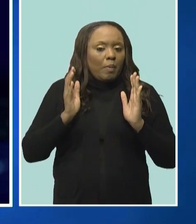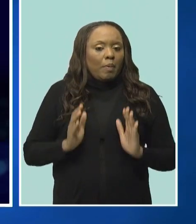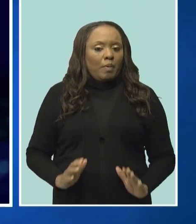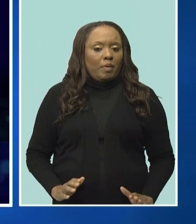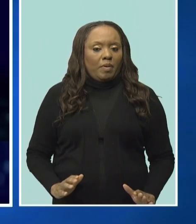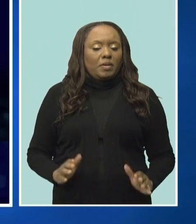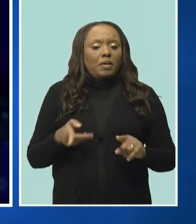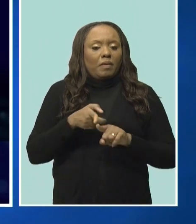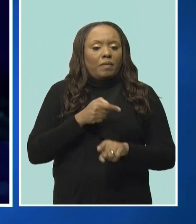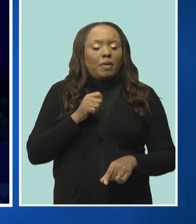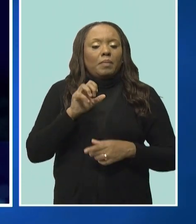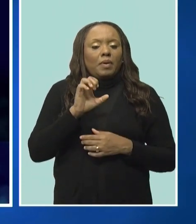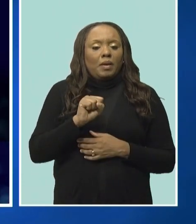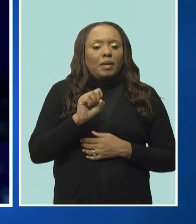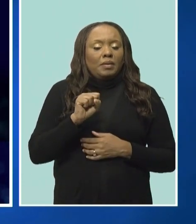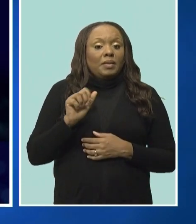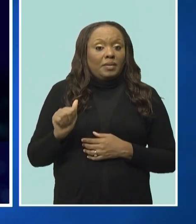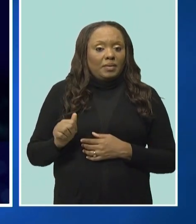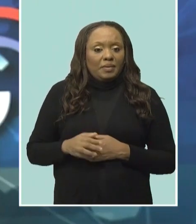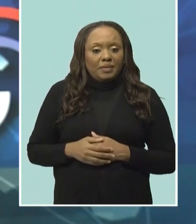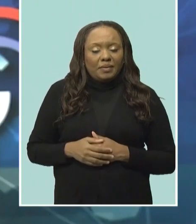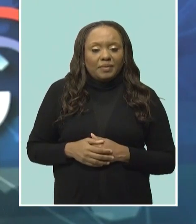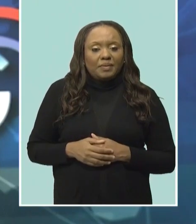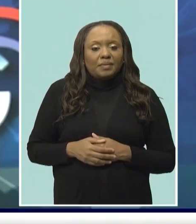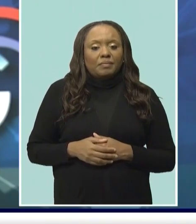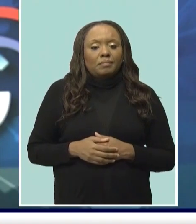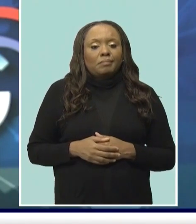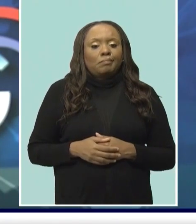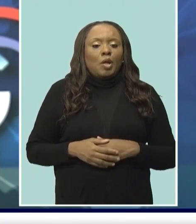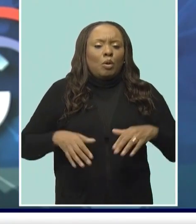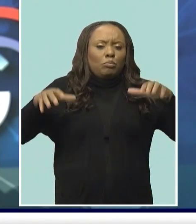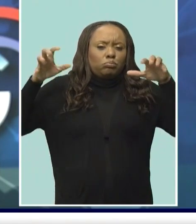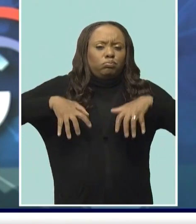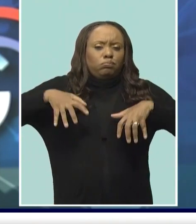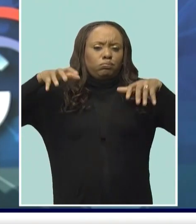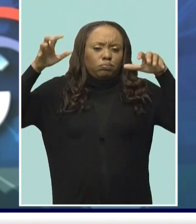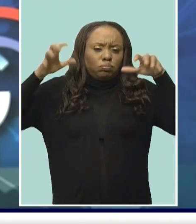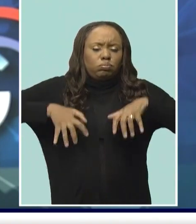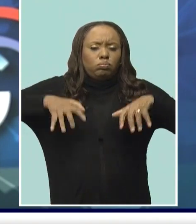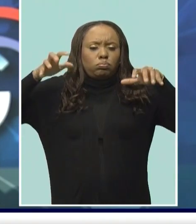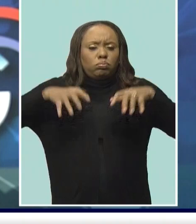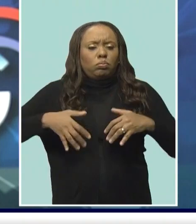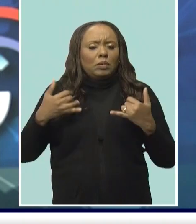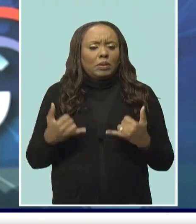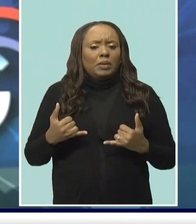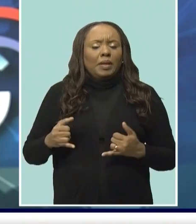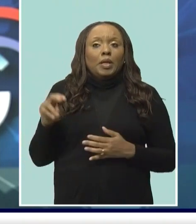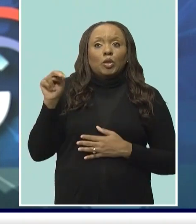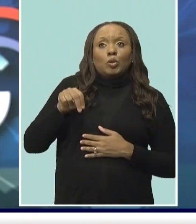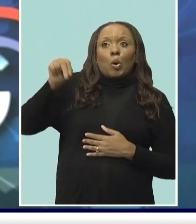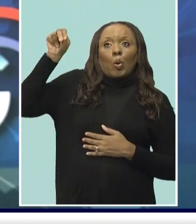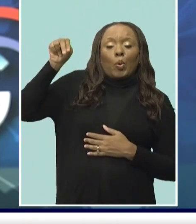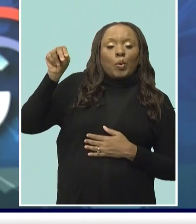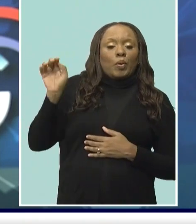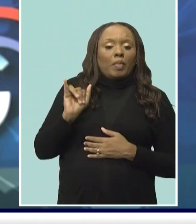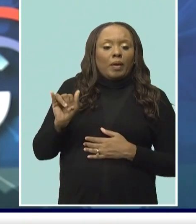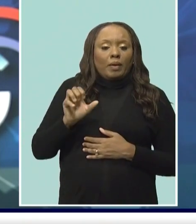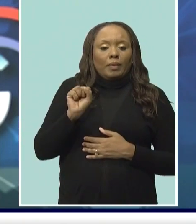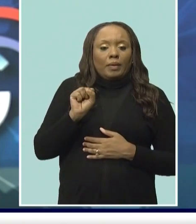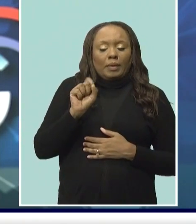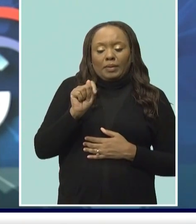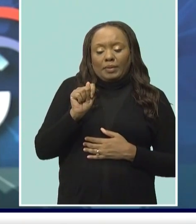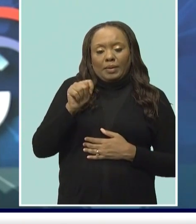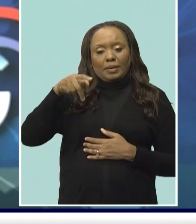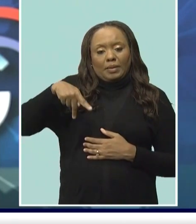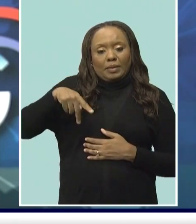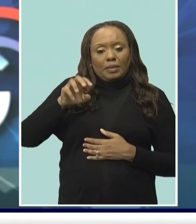the Sanitation Service Authority. Heavy rains over the northern part of Barbados today turned some St. Peter roads